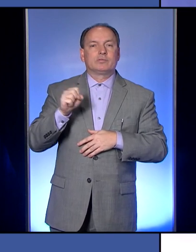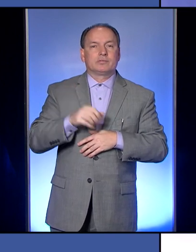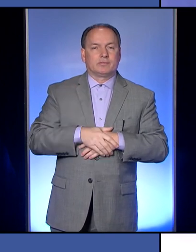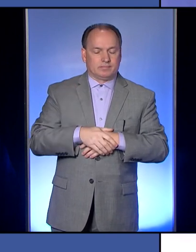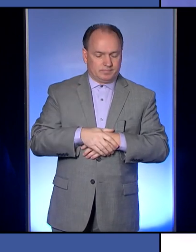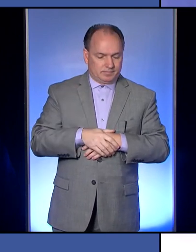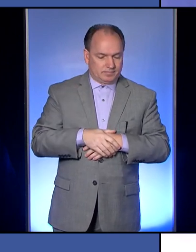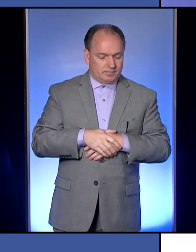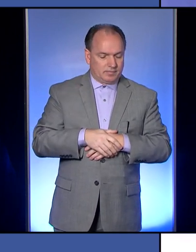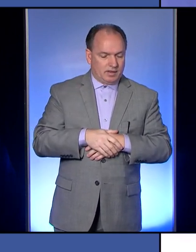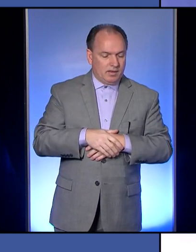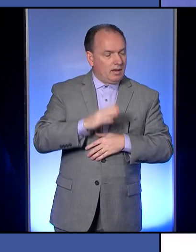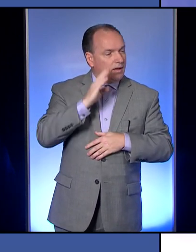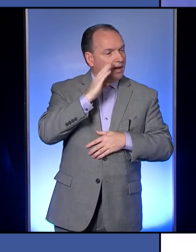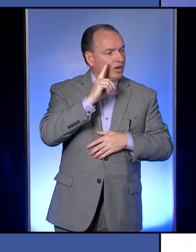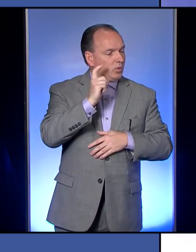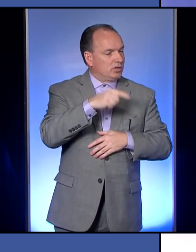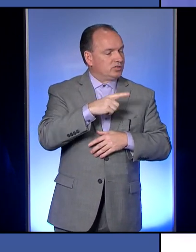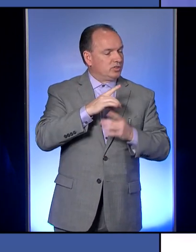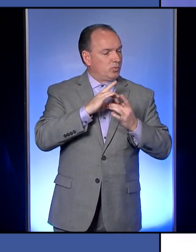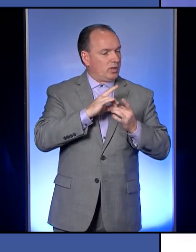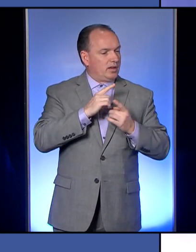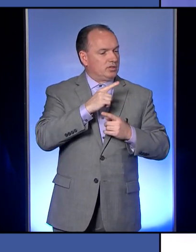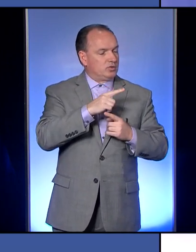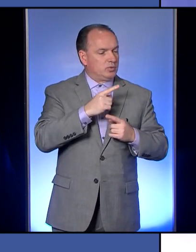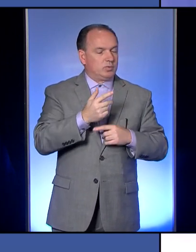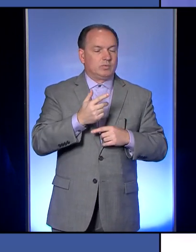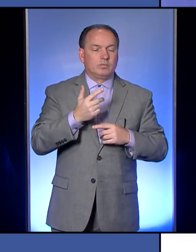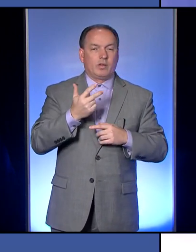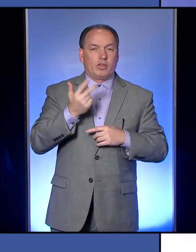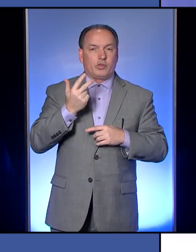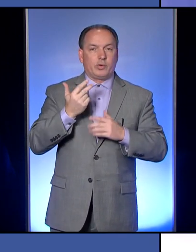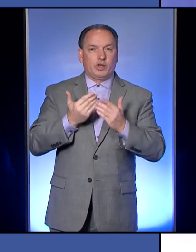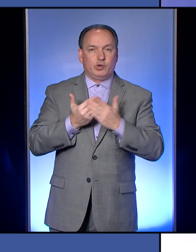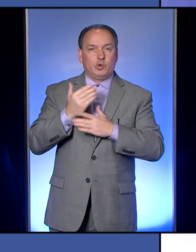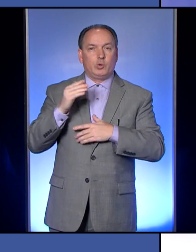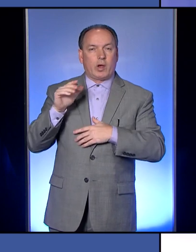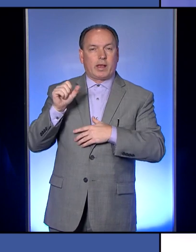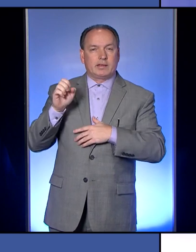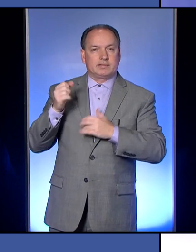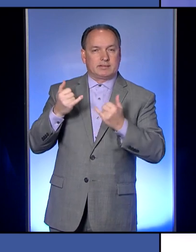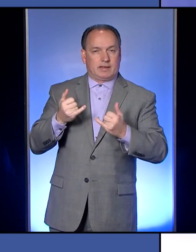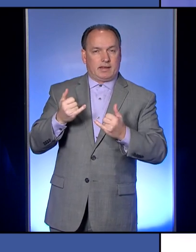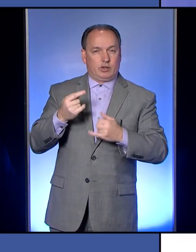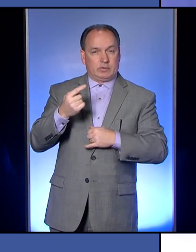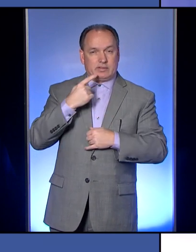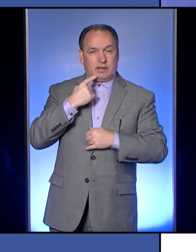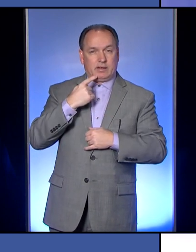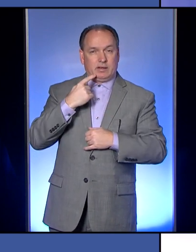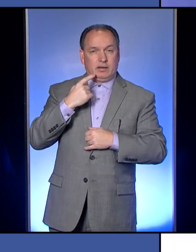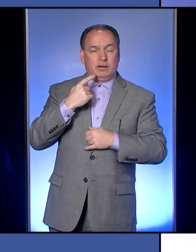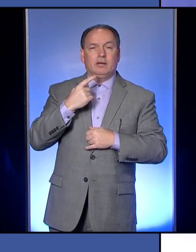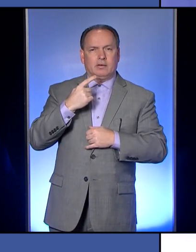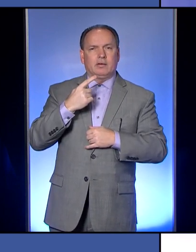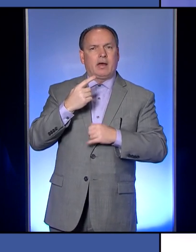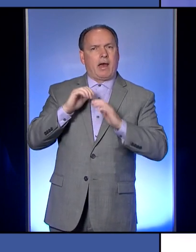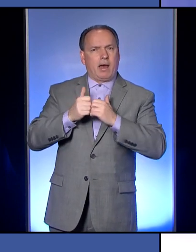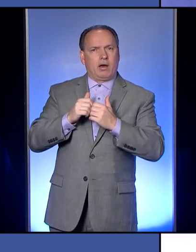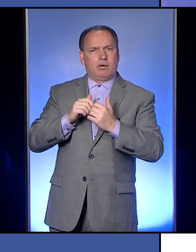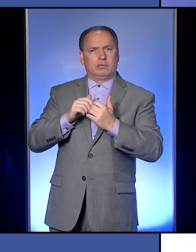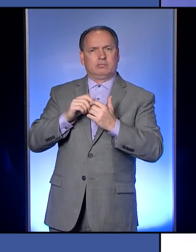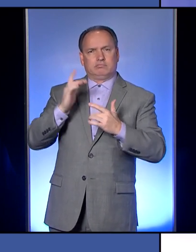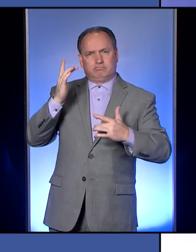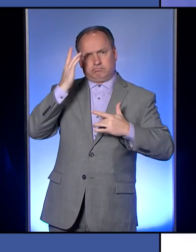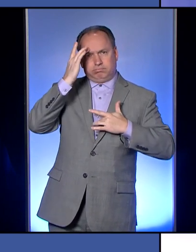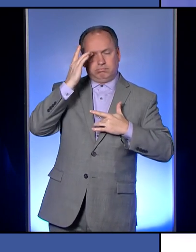Hi, a question for you regarding these three new cases today. You said that they were picked up through direct contact. Is that direct